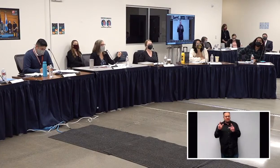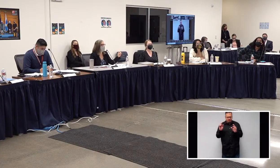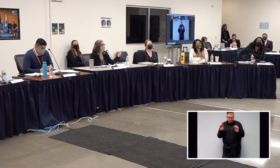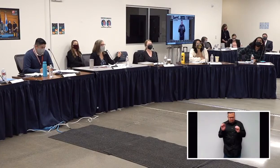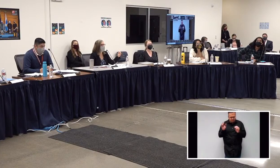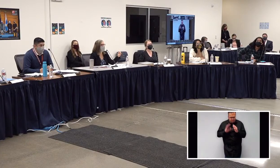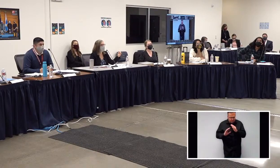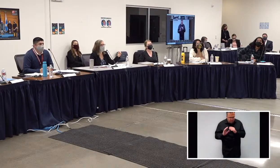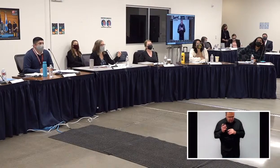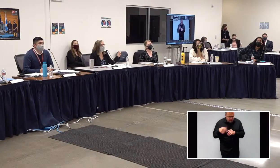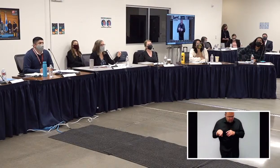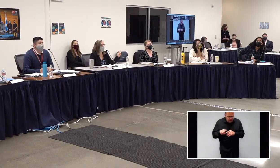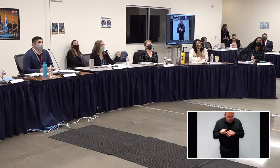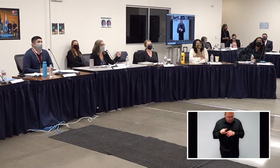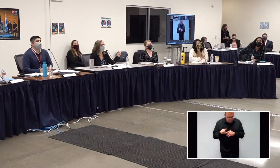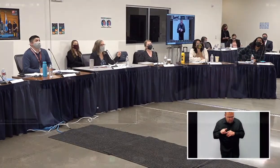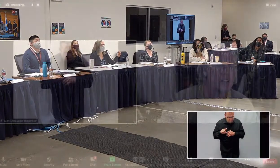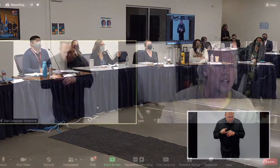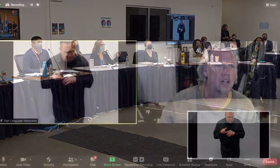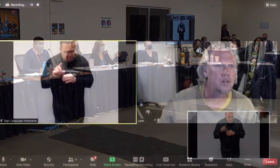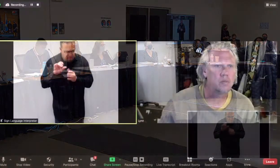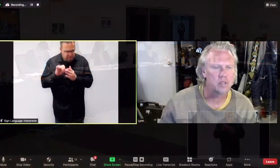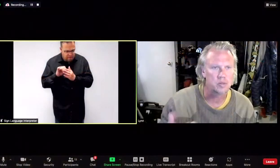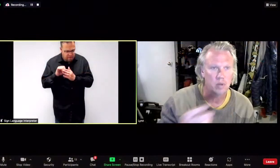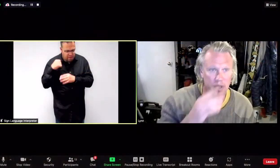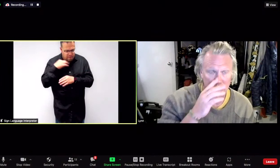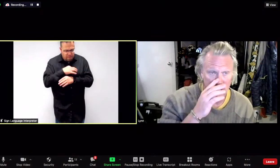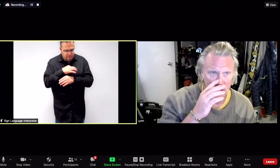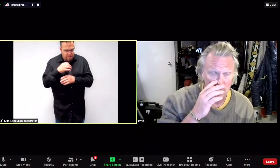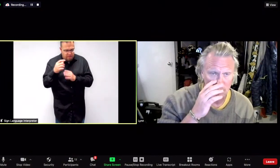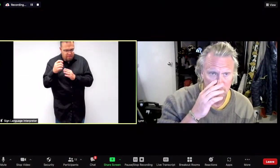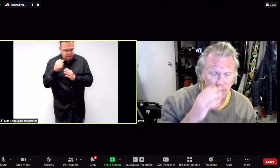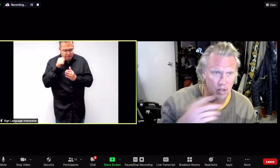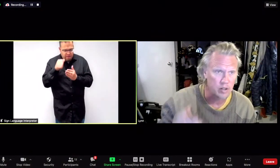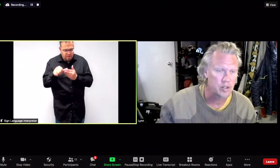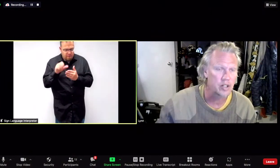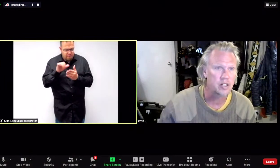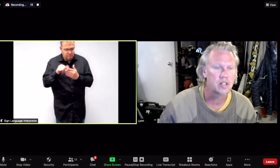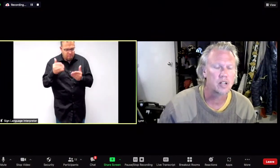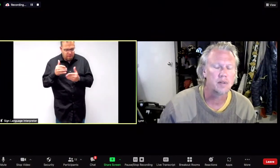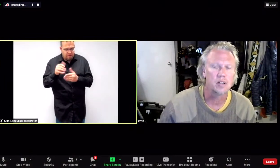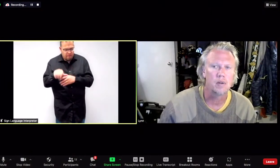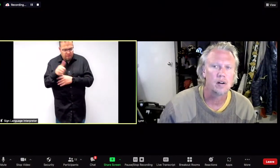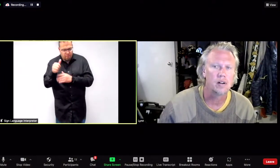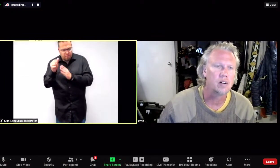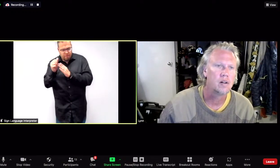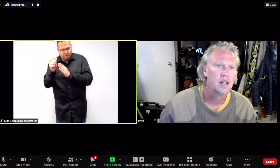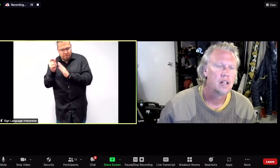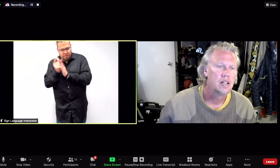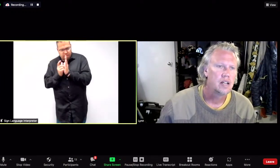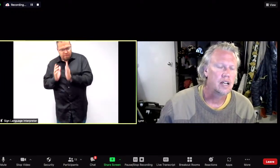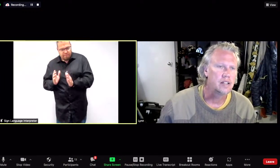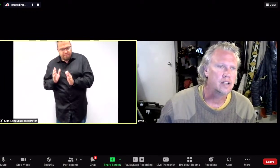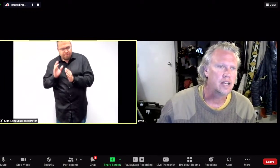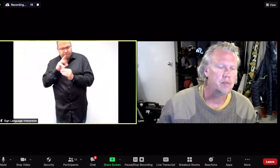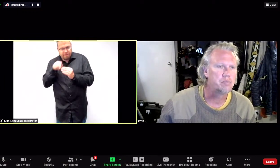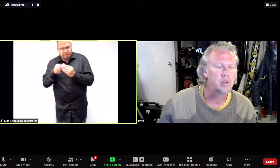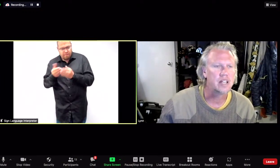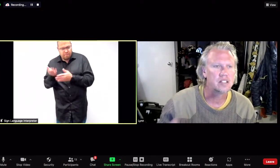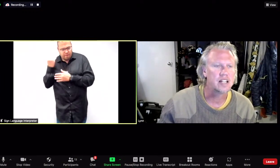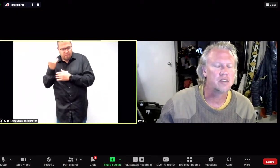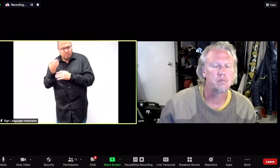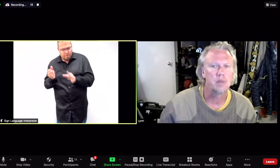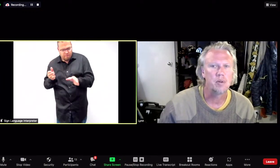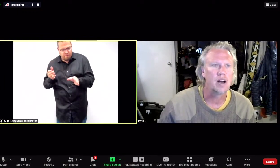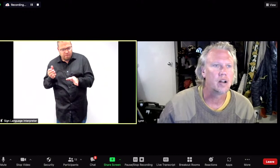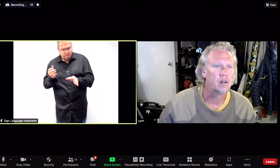they produce what's called a staff letter, which is what the other attorney talked about a while ago. And then they put